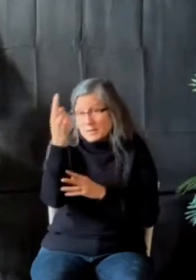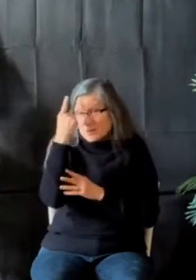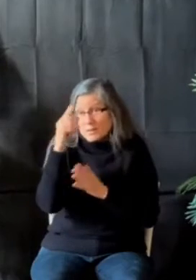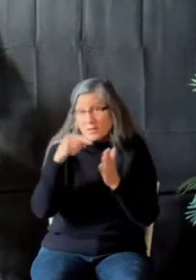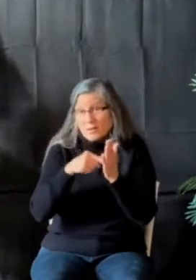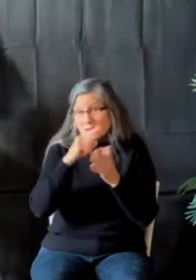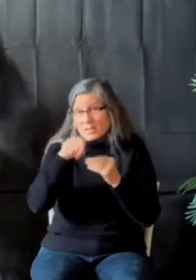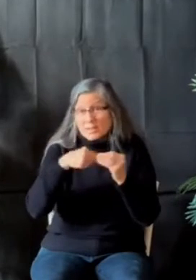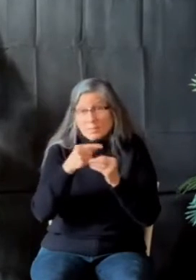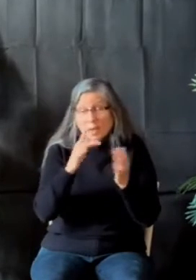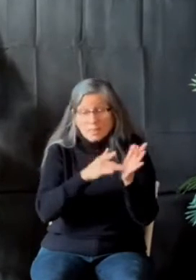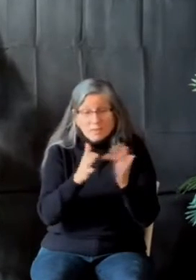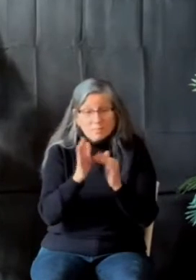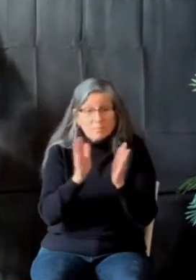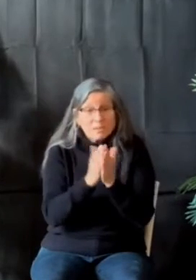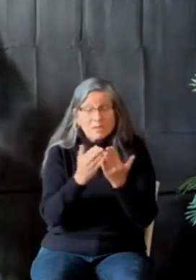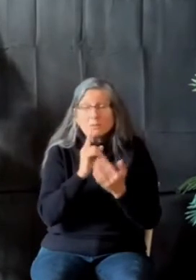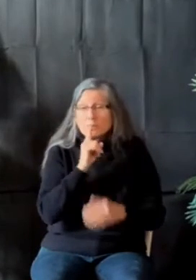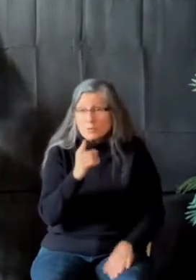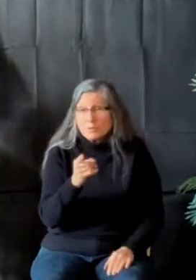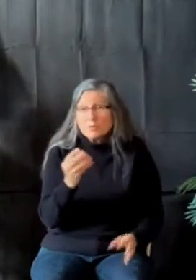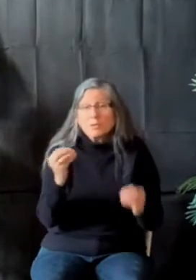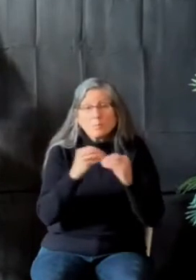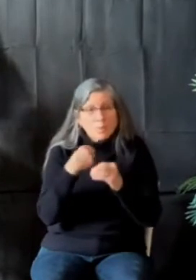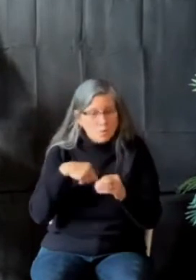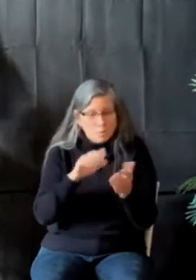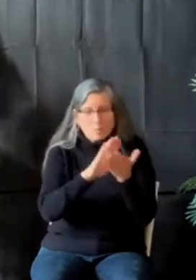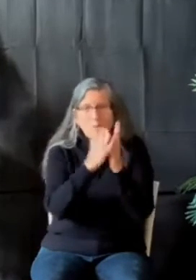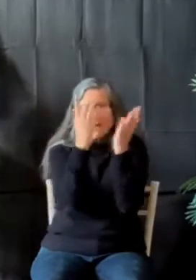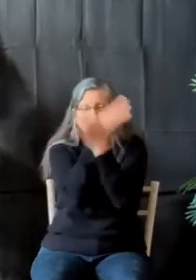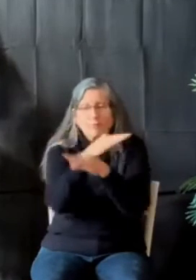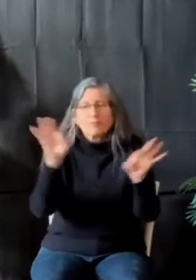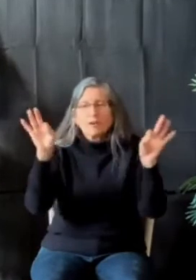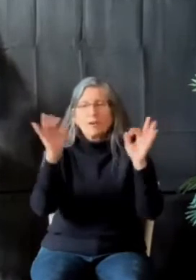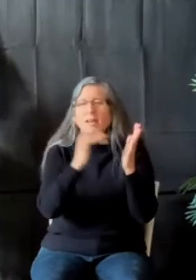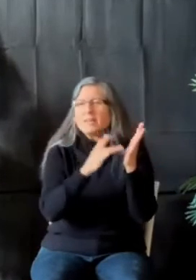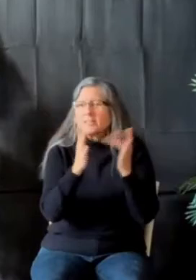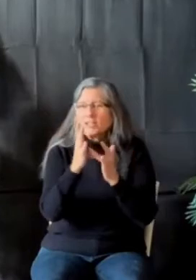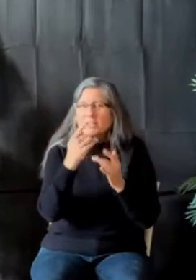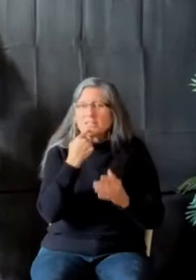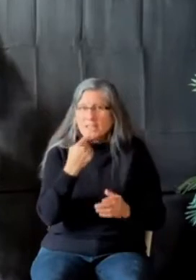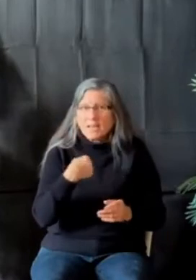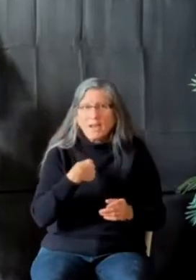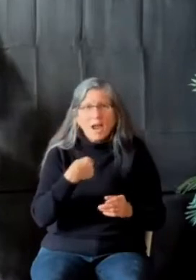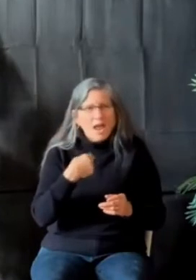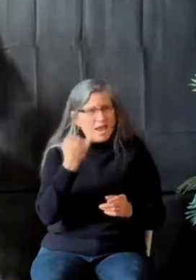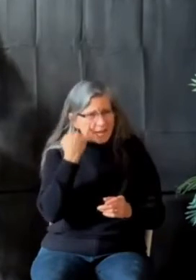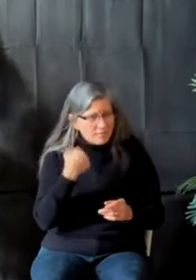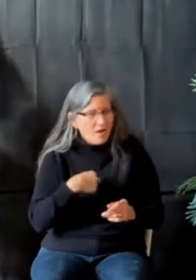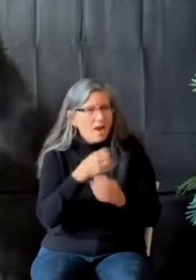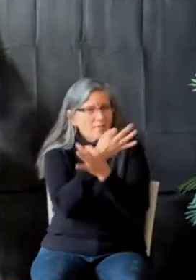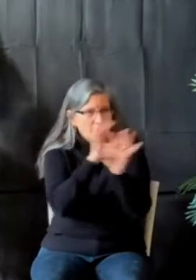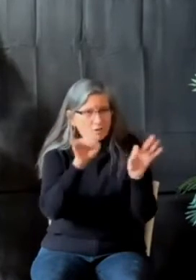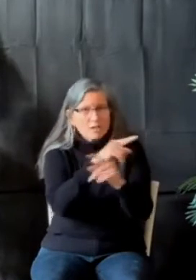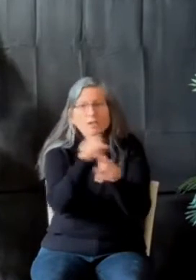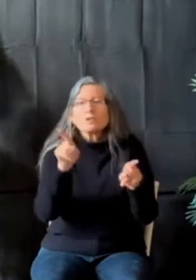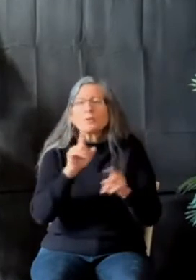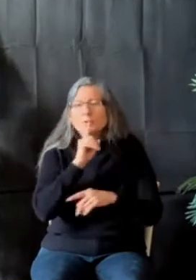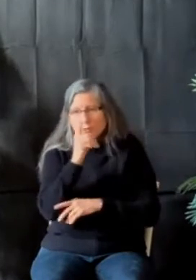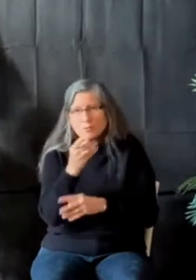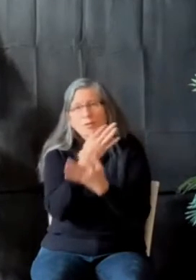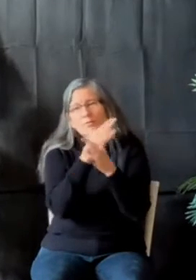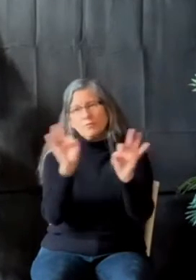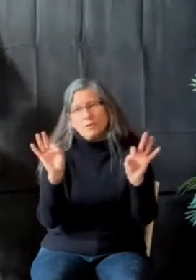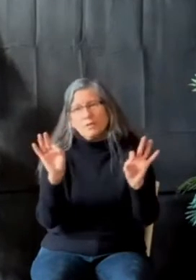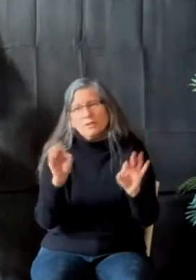this valid biblical truth, the more we are set free. And Jesus said, if I set you free, you are free